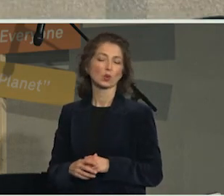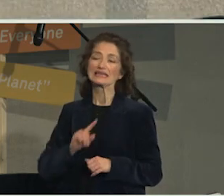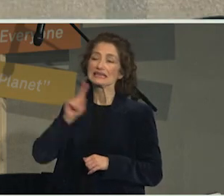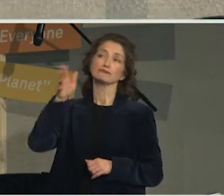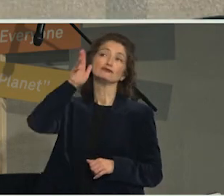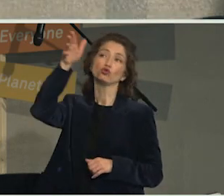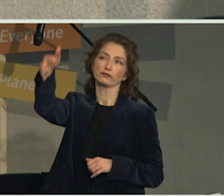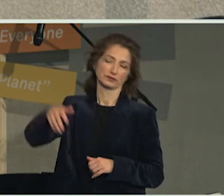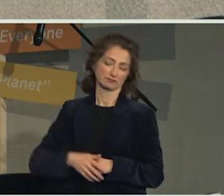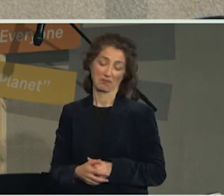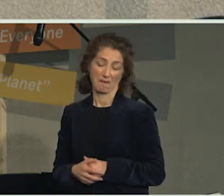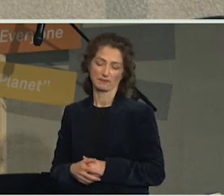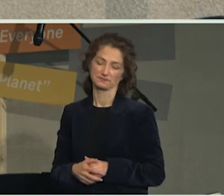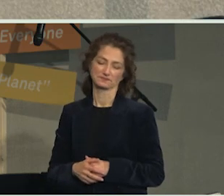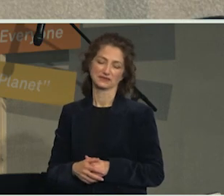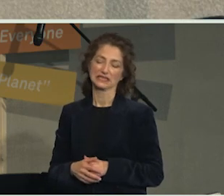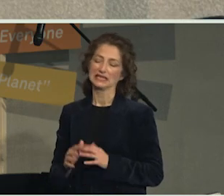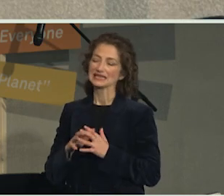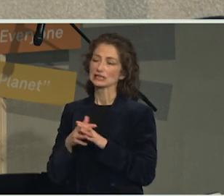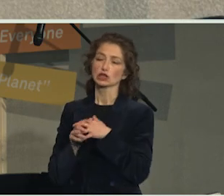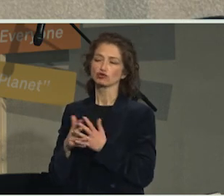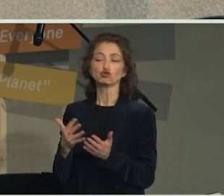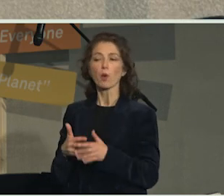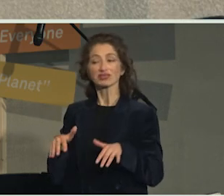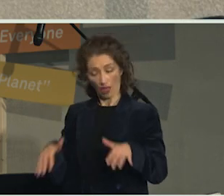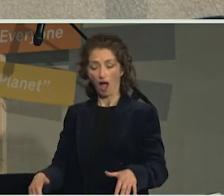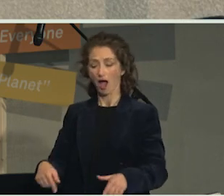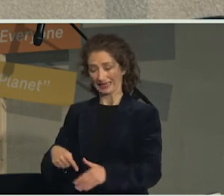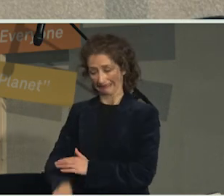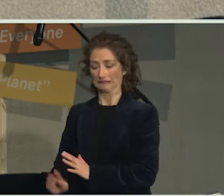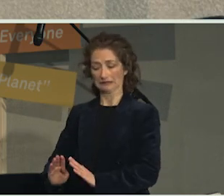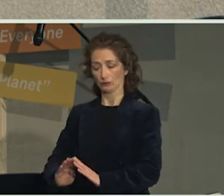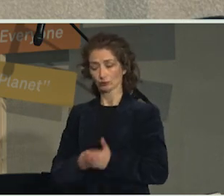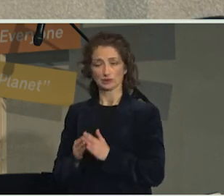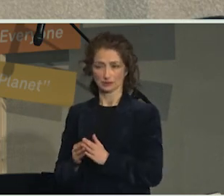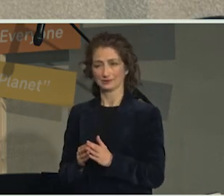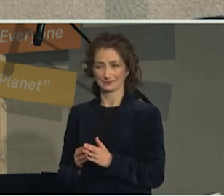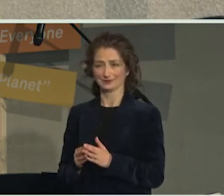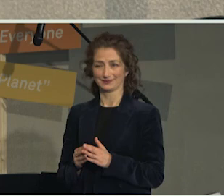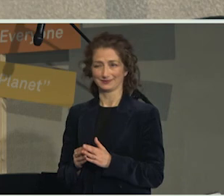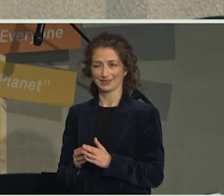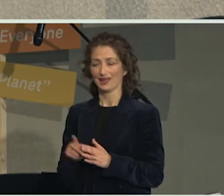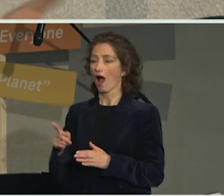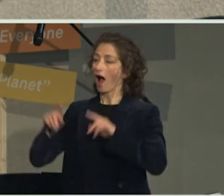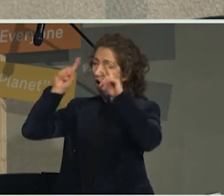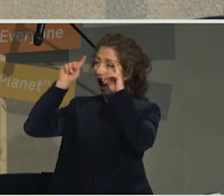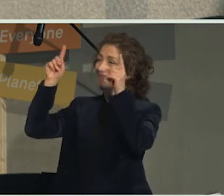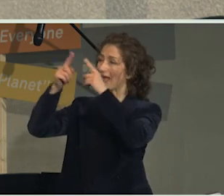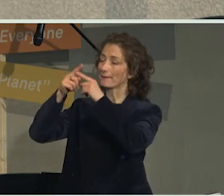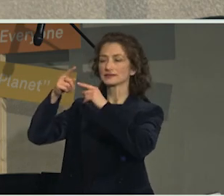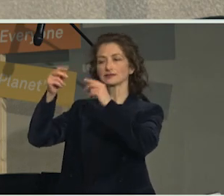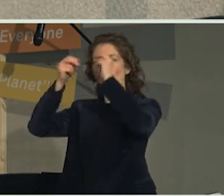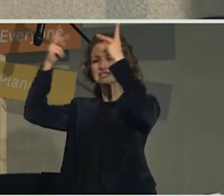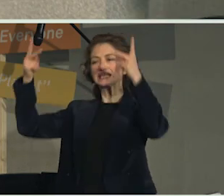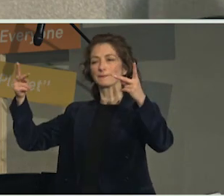Intersectionality is in the communities. It's not just an academic concept. Many people in the communities are actually using